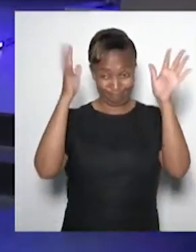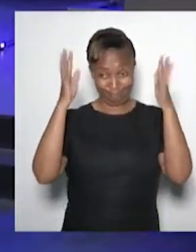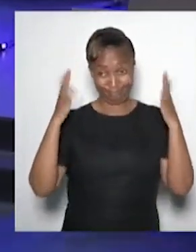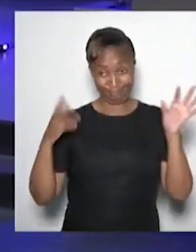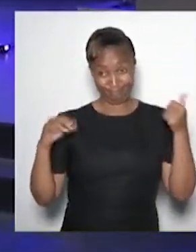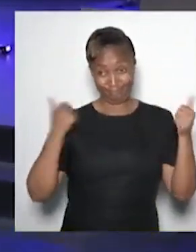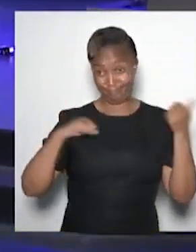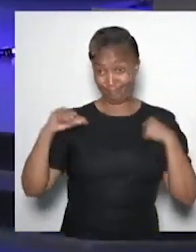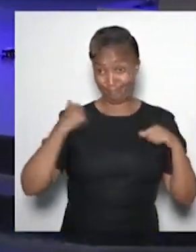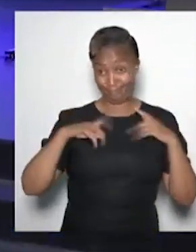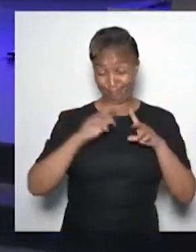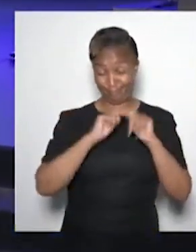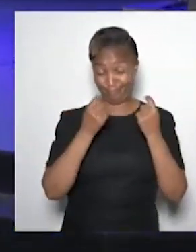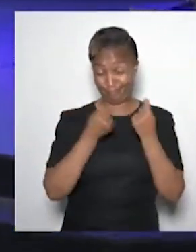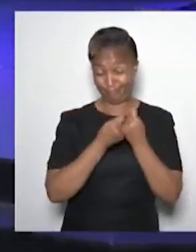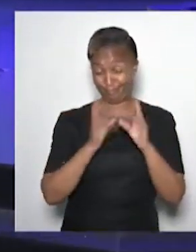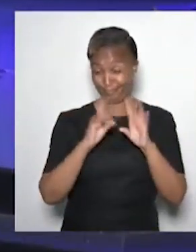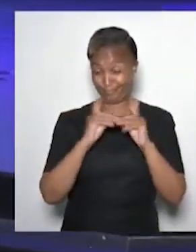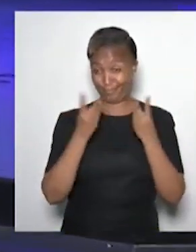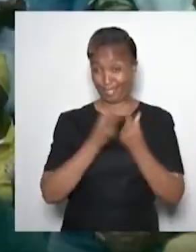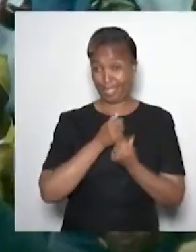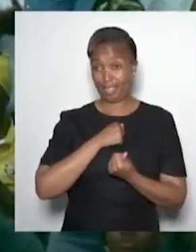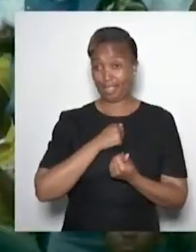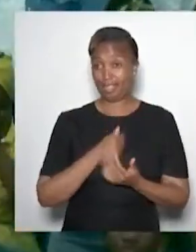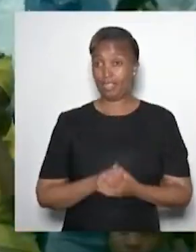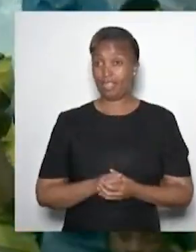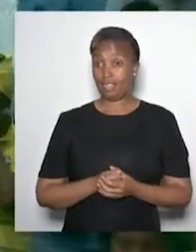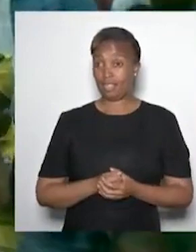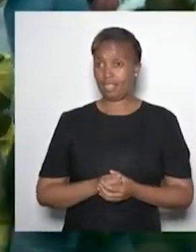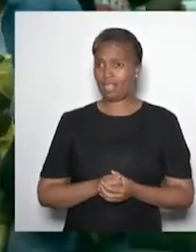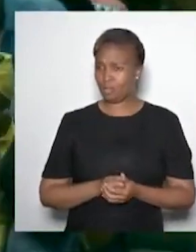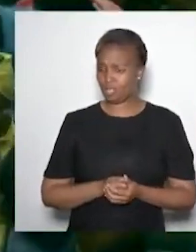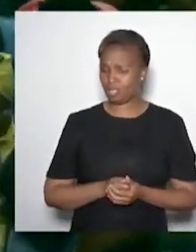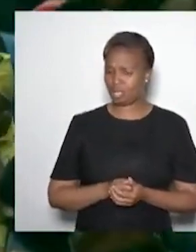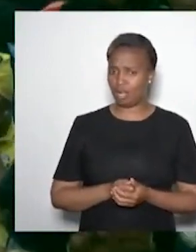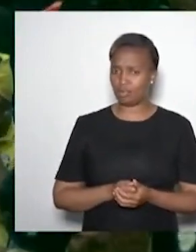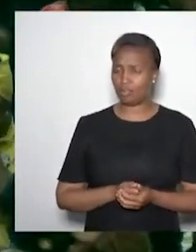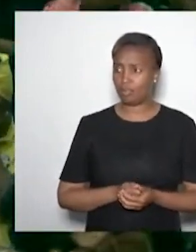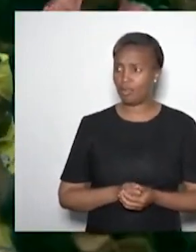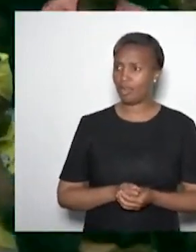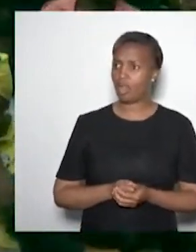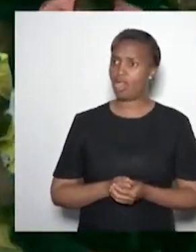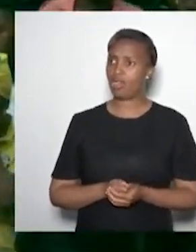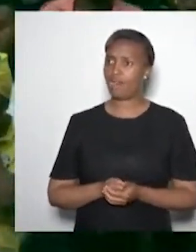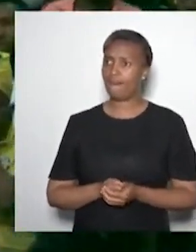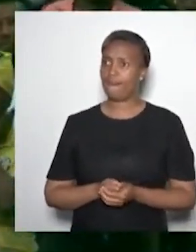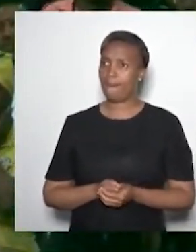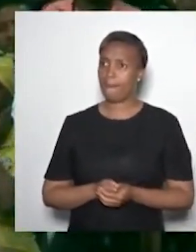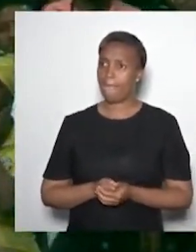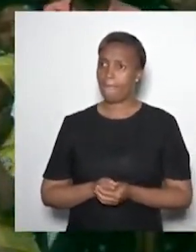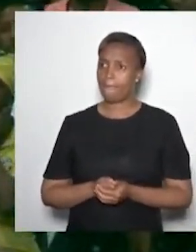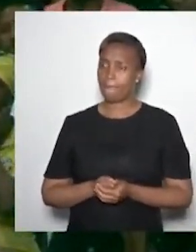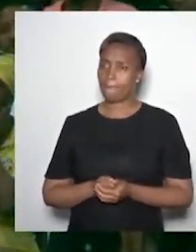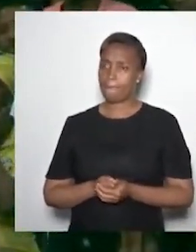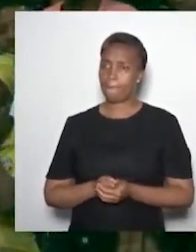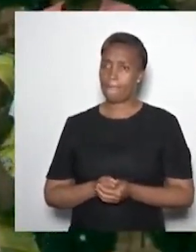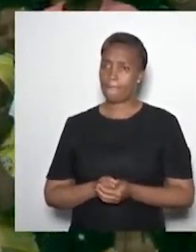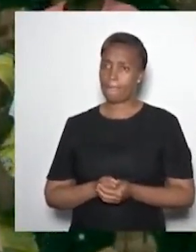department. Come on. You can take your seats. They're going to make their presentation. After they've made their